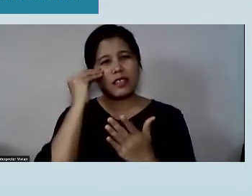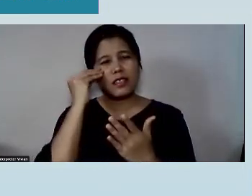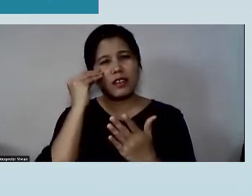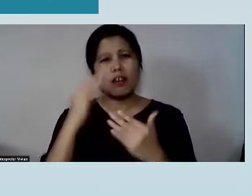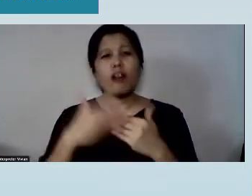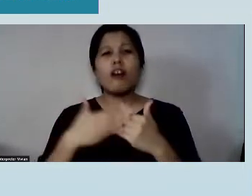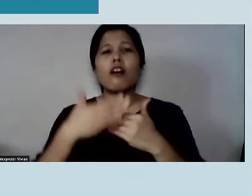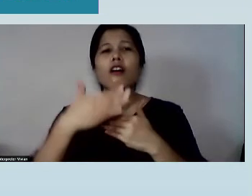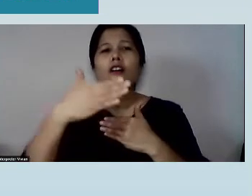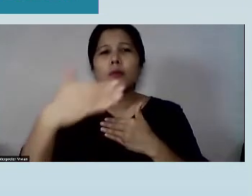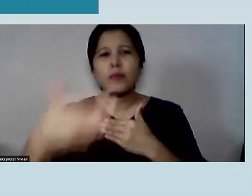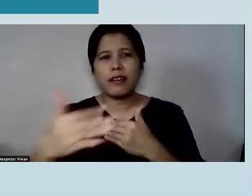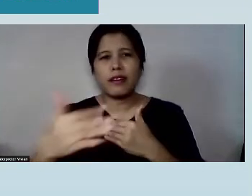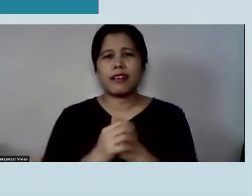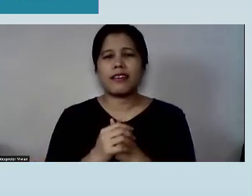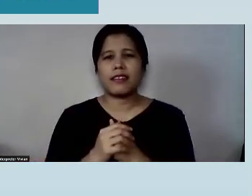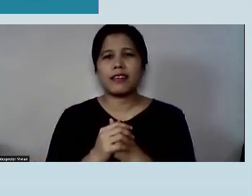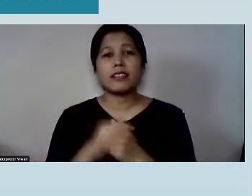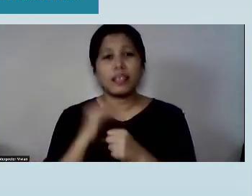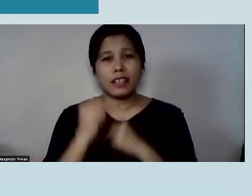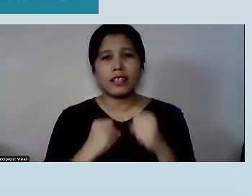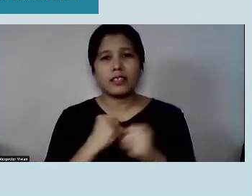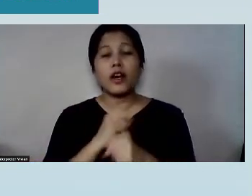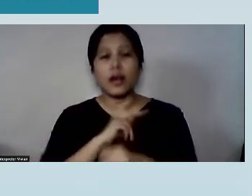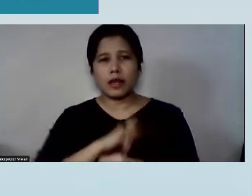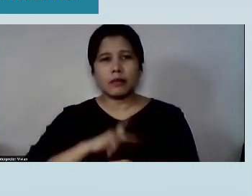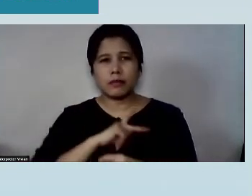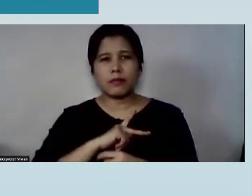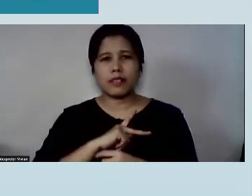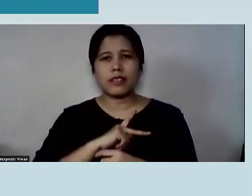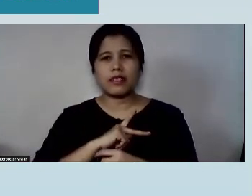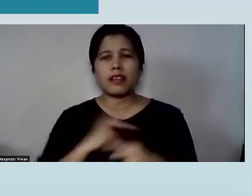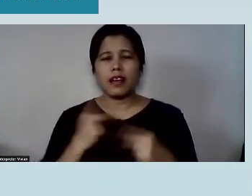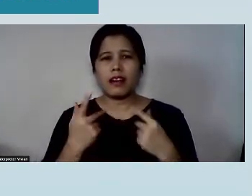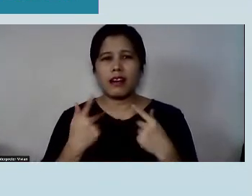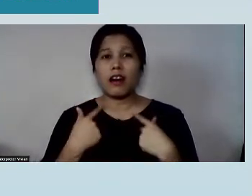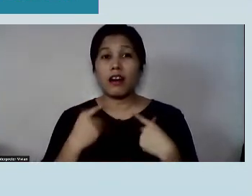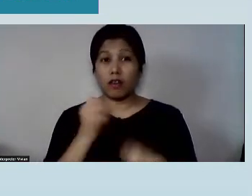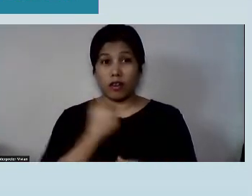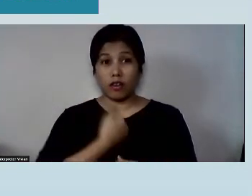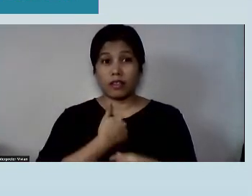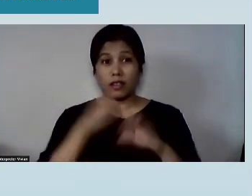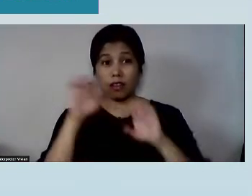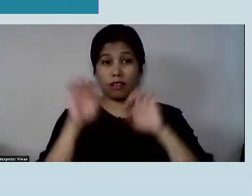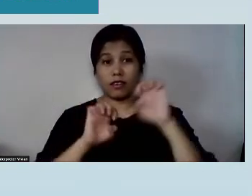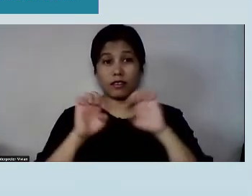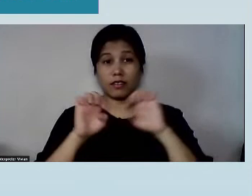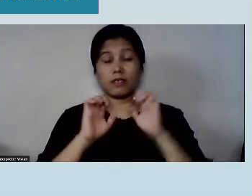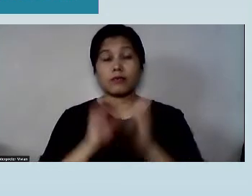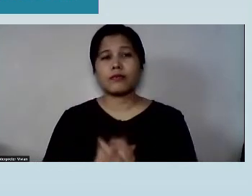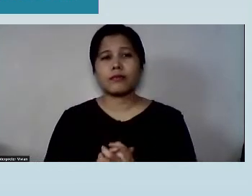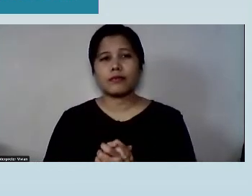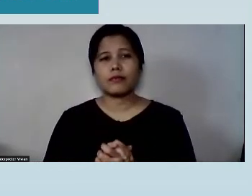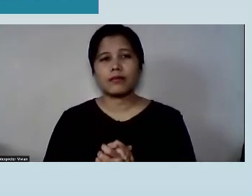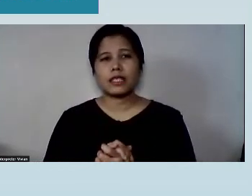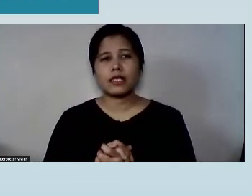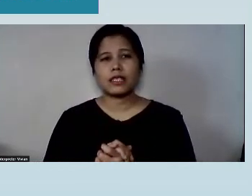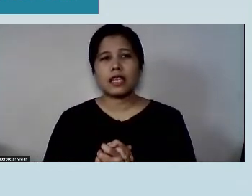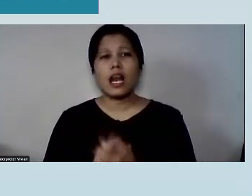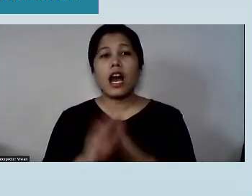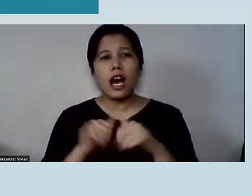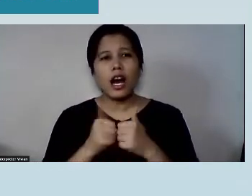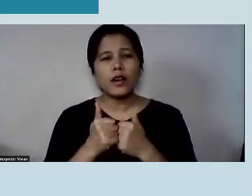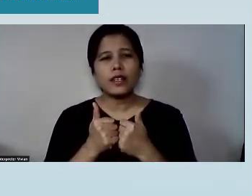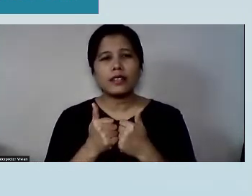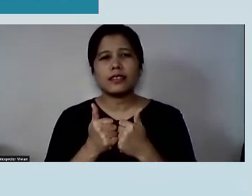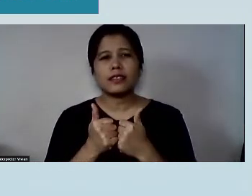what seems typical for that age, please have yourself evaluated, the child evaluated. So how do we diagnose and